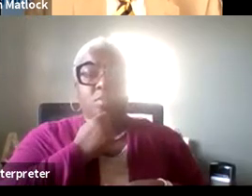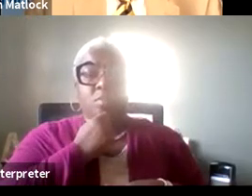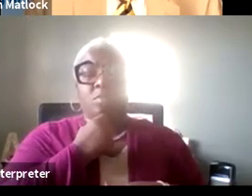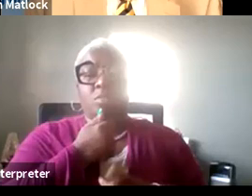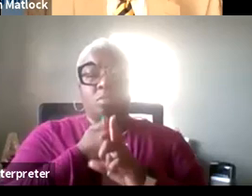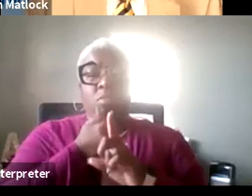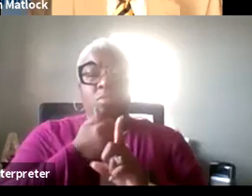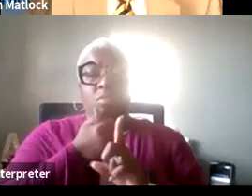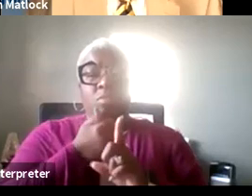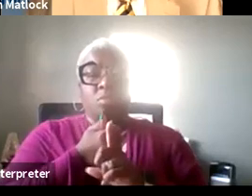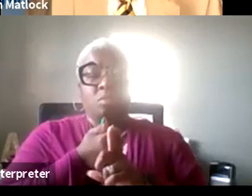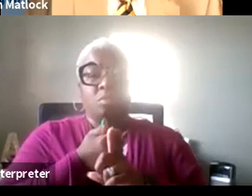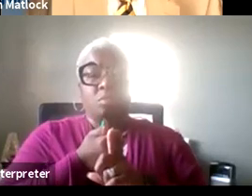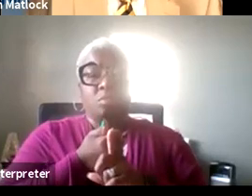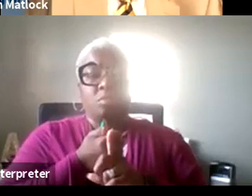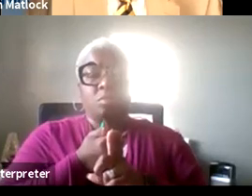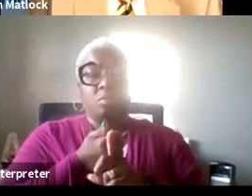yeah.